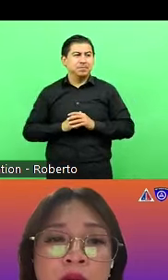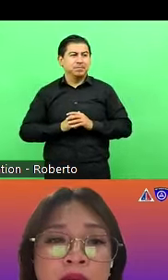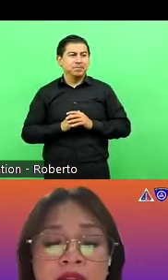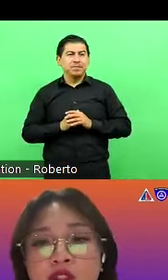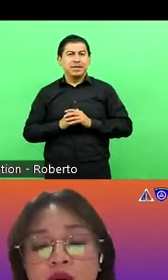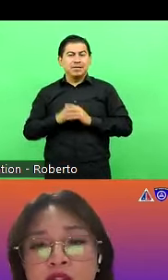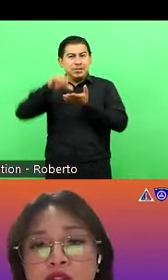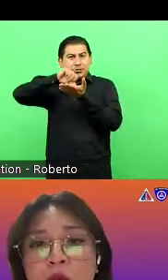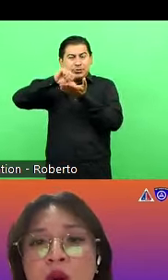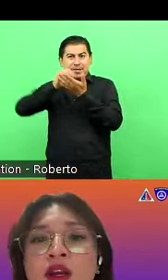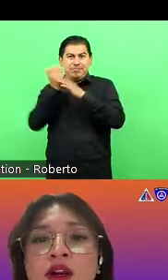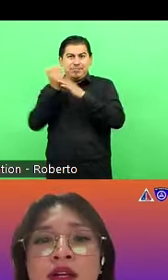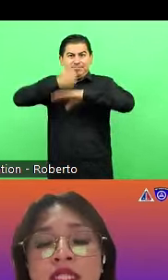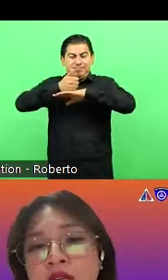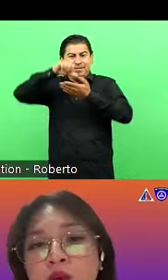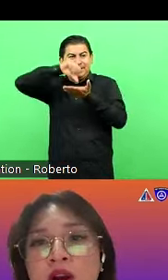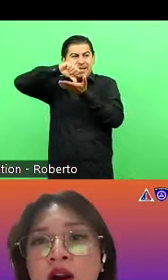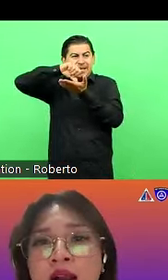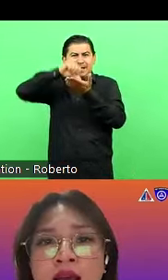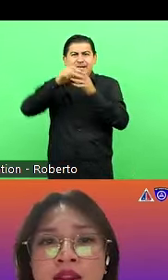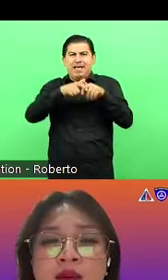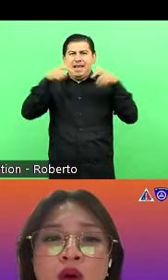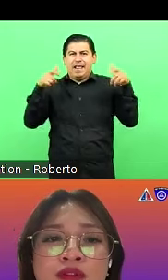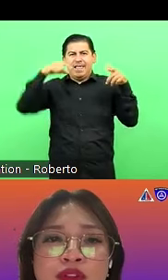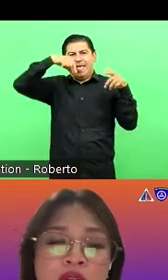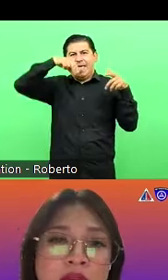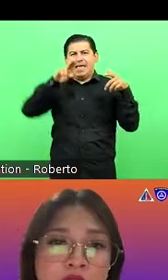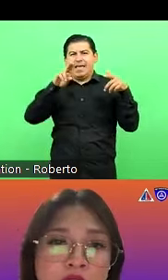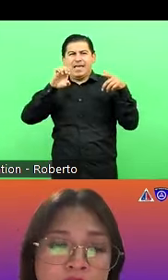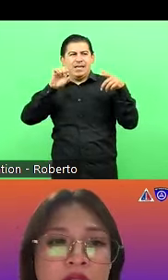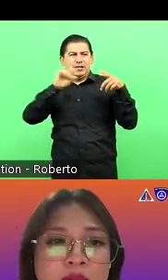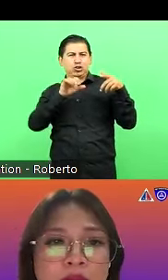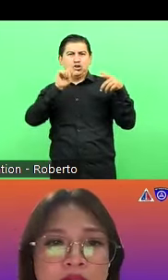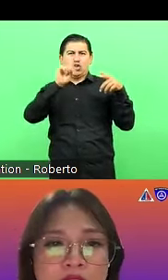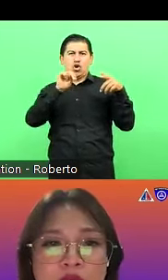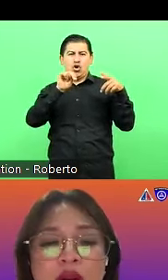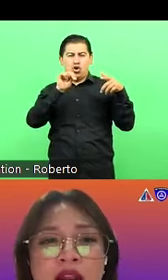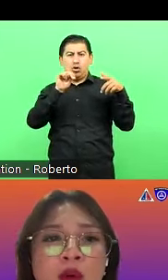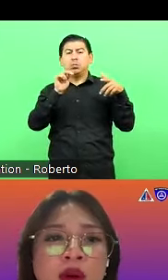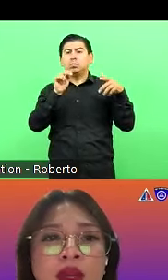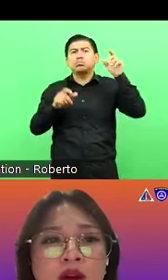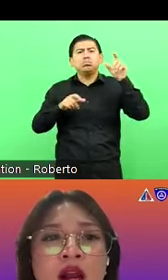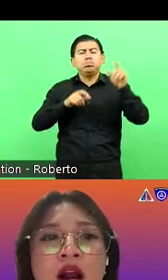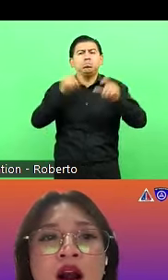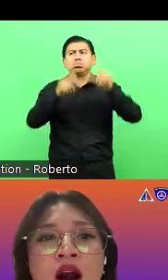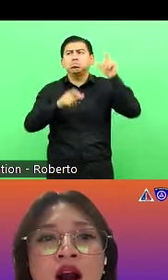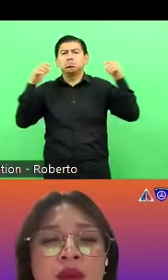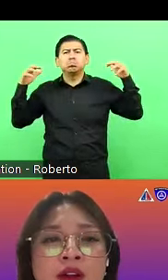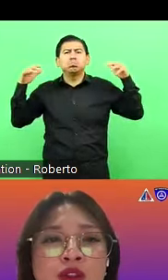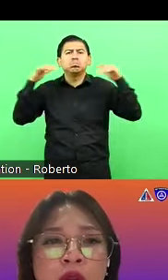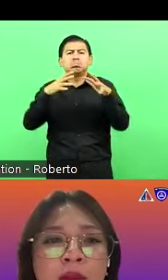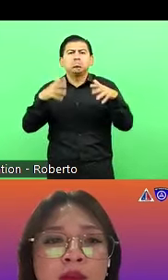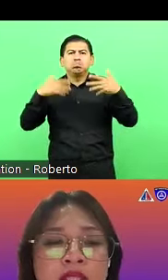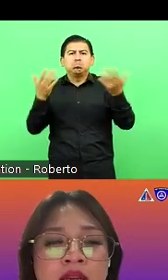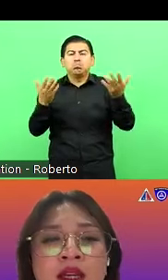the population, so currently we are at over 3 million in population, and our mayor, Mayor